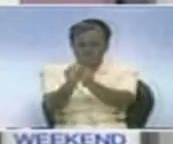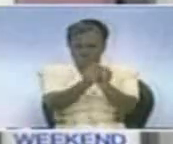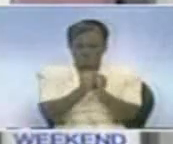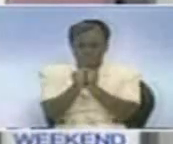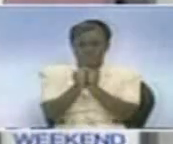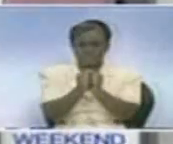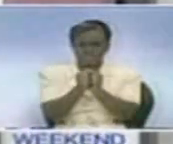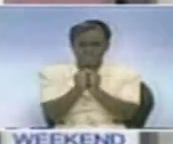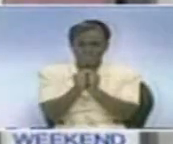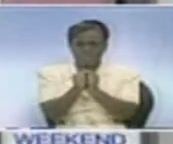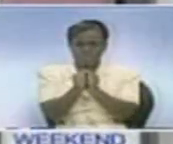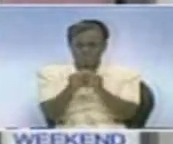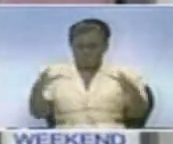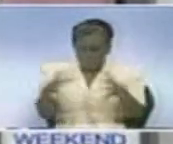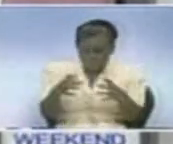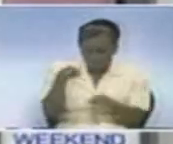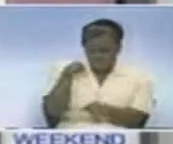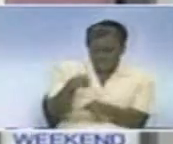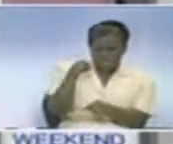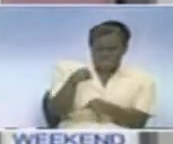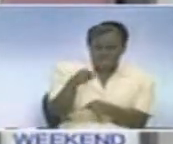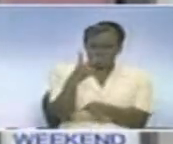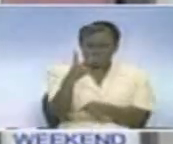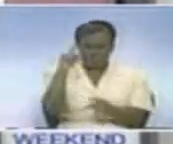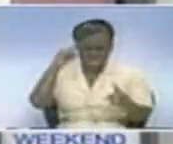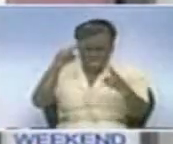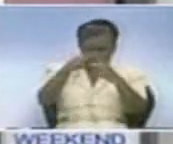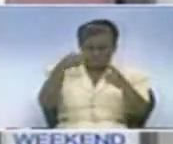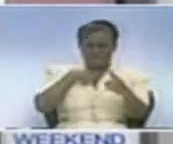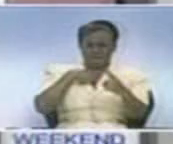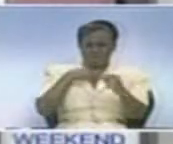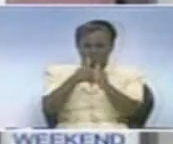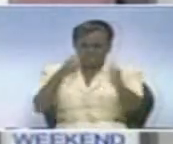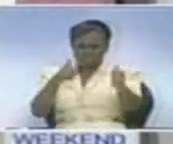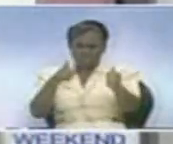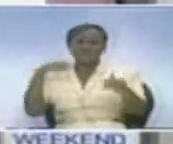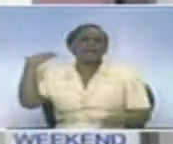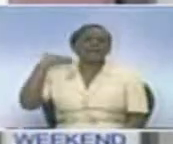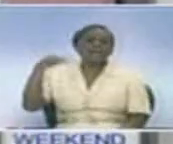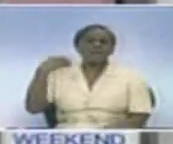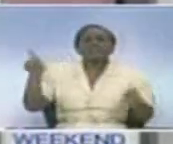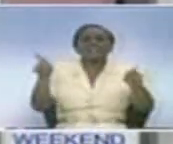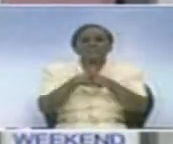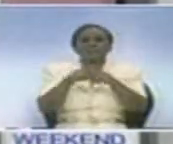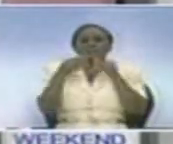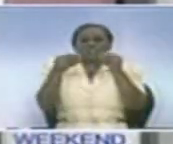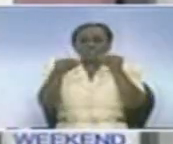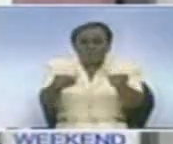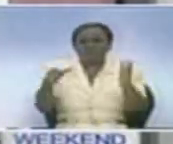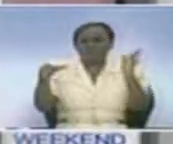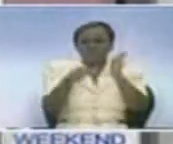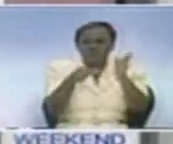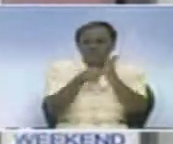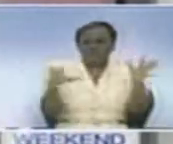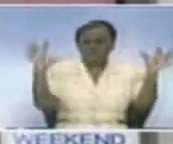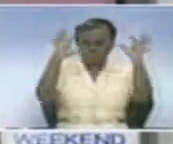So this cluster has two objectives. Uh-huh. Prevent crime, mm-hmm. but solve the problems